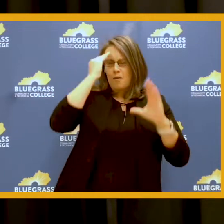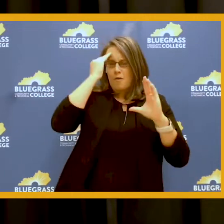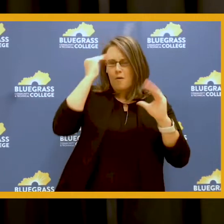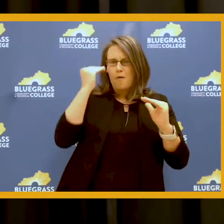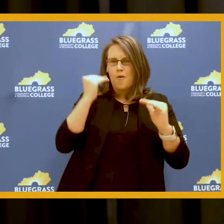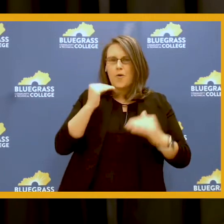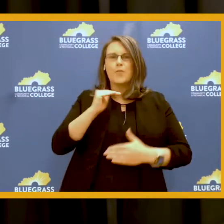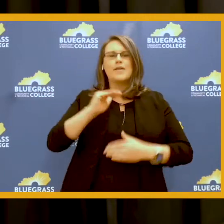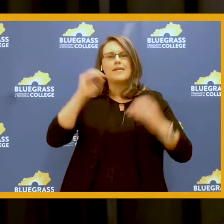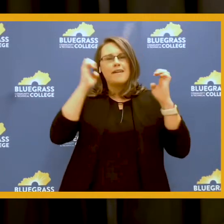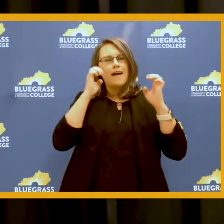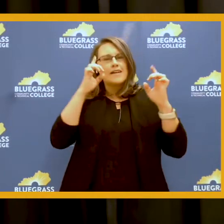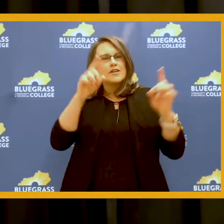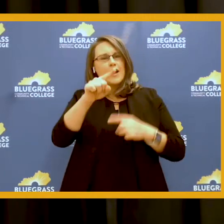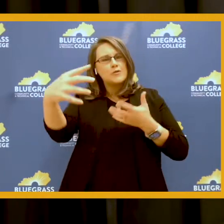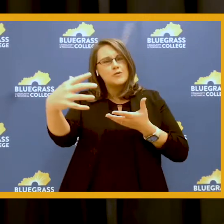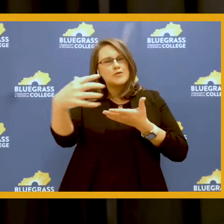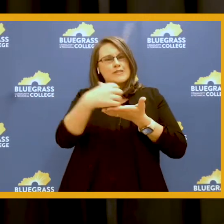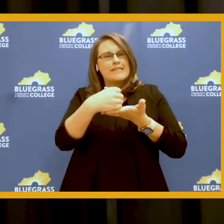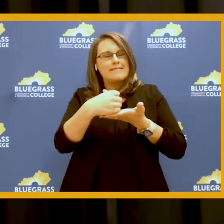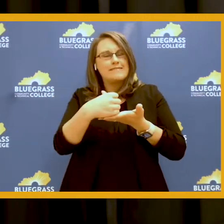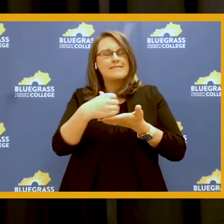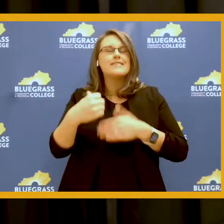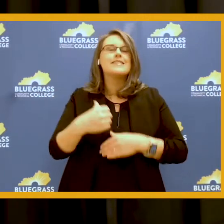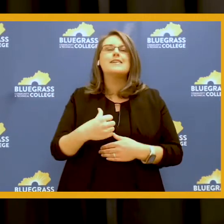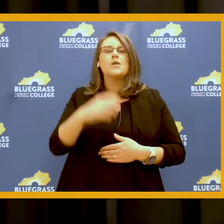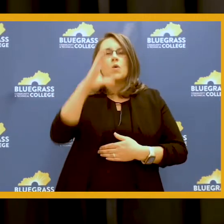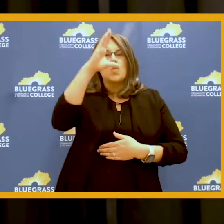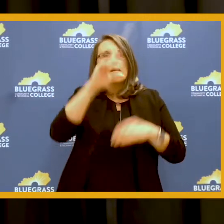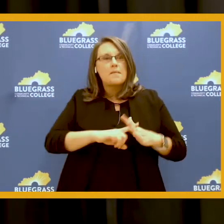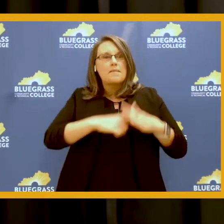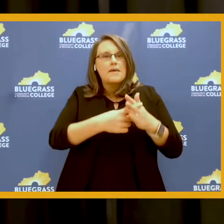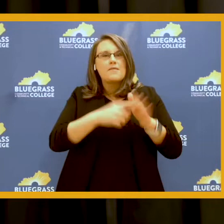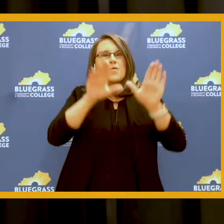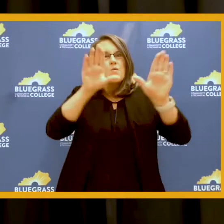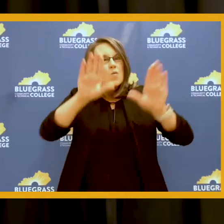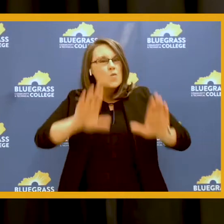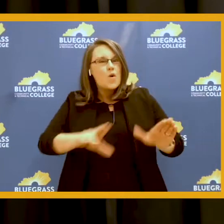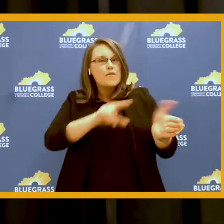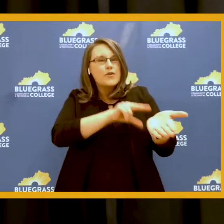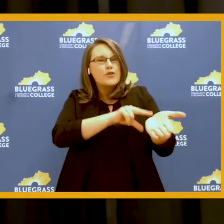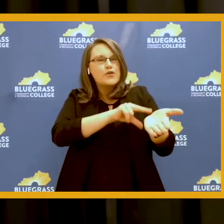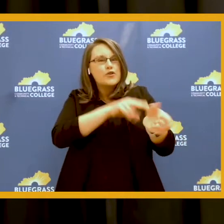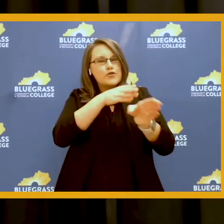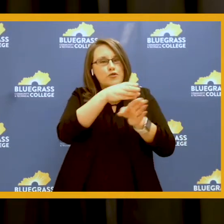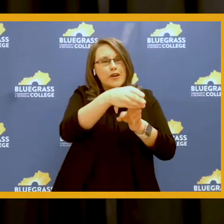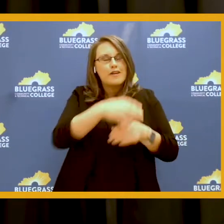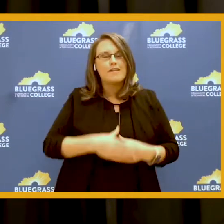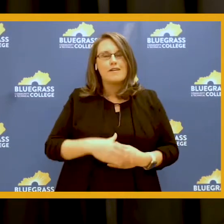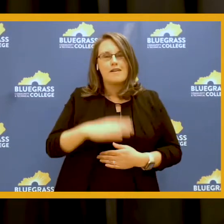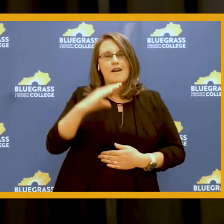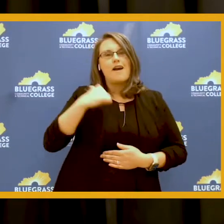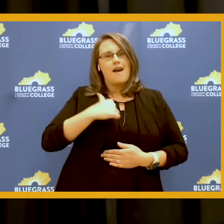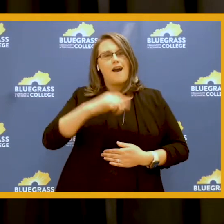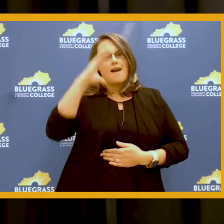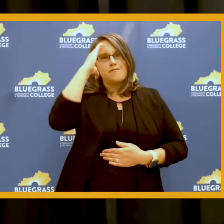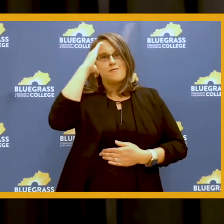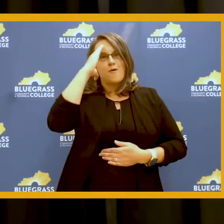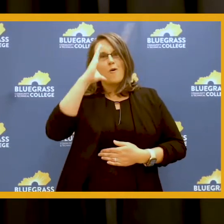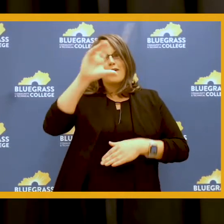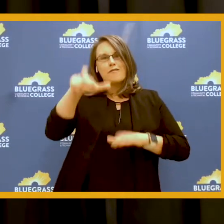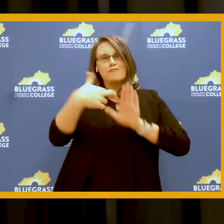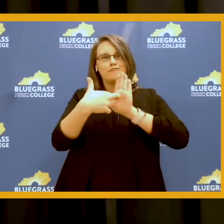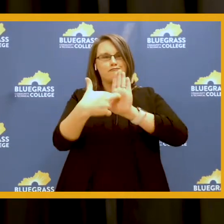the education you received will be the beginning of a wonderful nursing career. I know that you'll